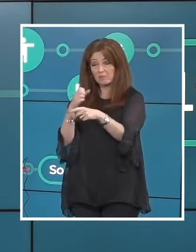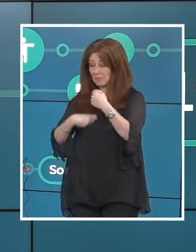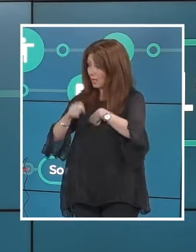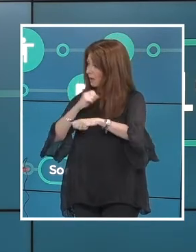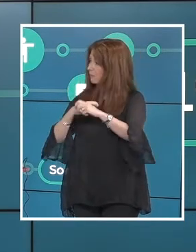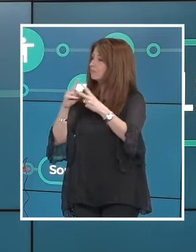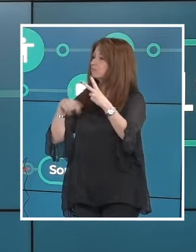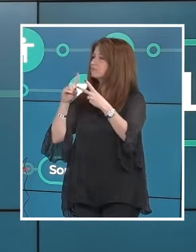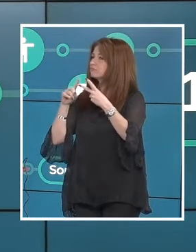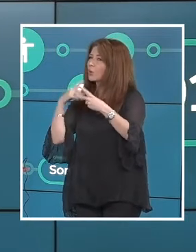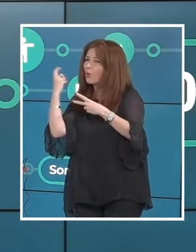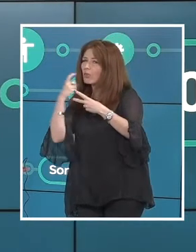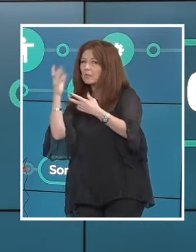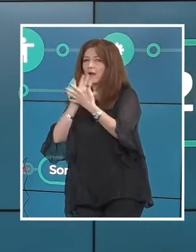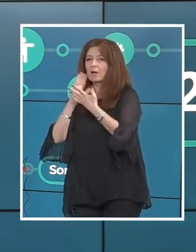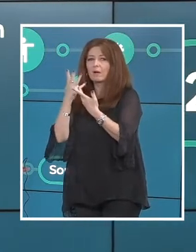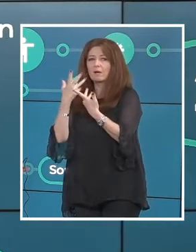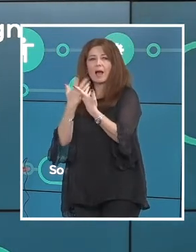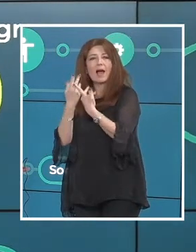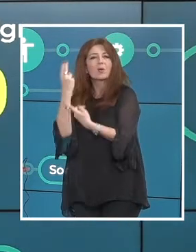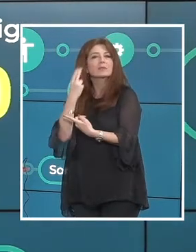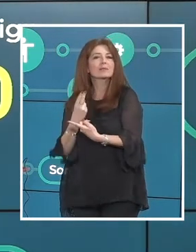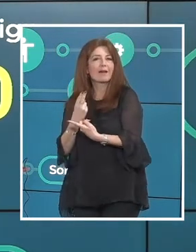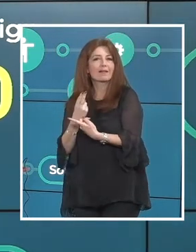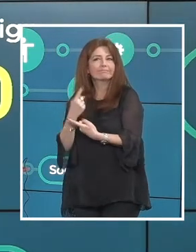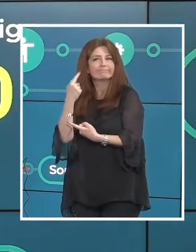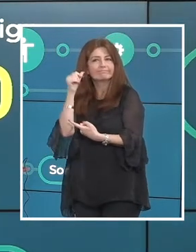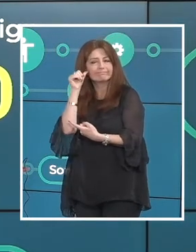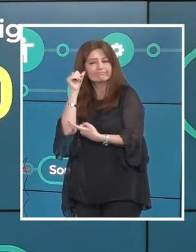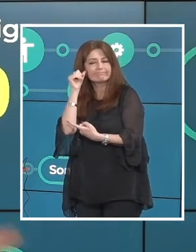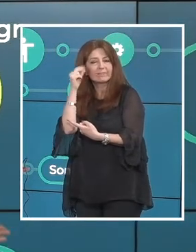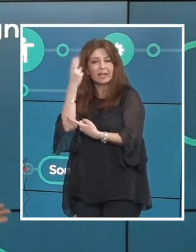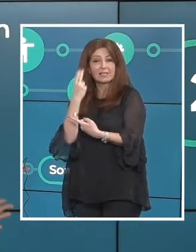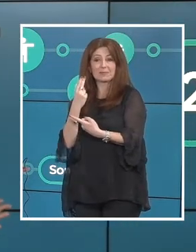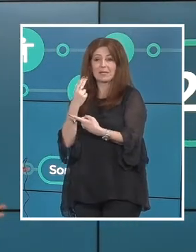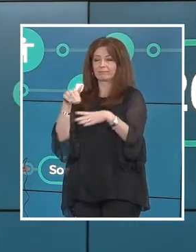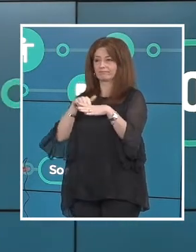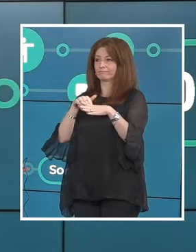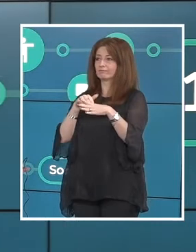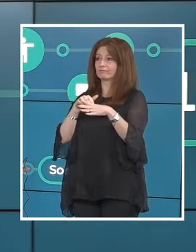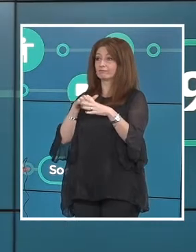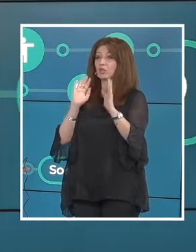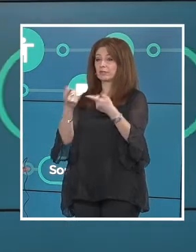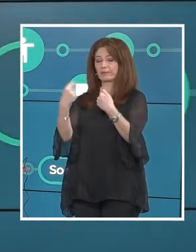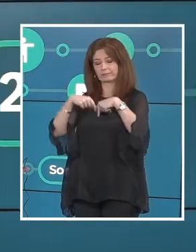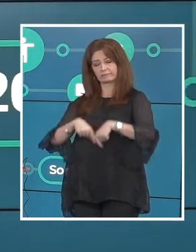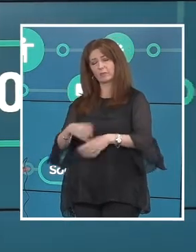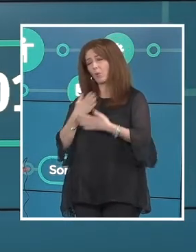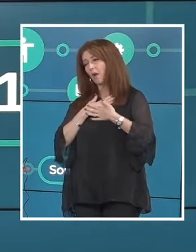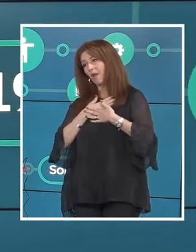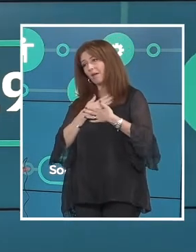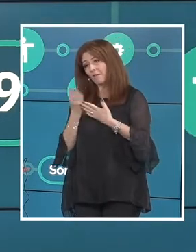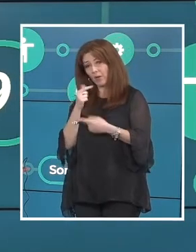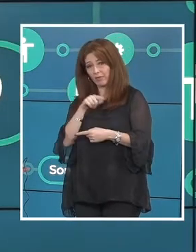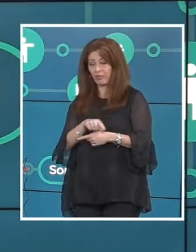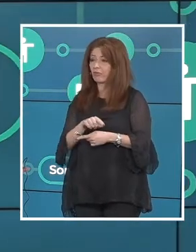think about when you're designing with accessibility in mind. So definitely come back. We'd love to have you. And then we also share our